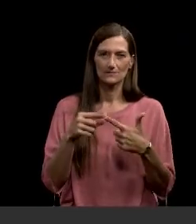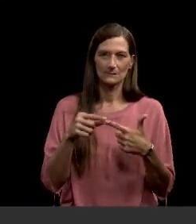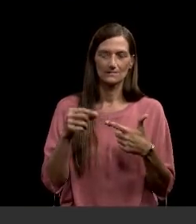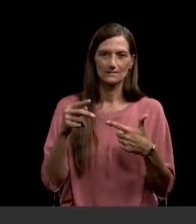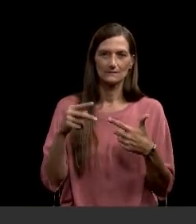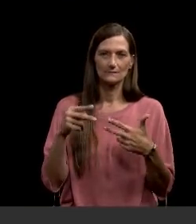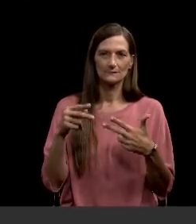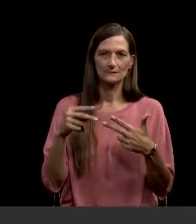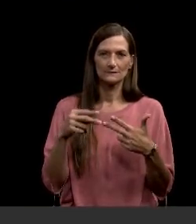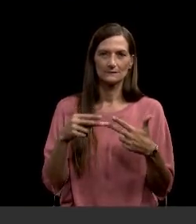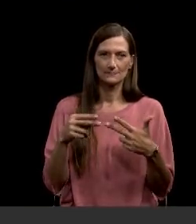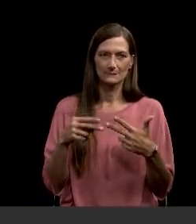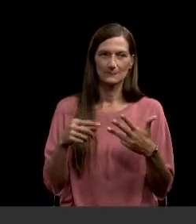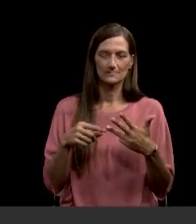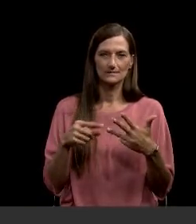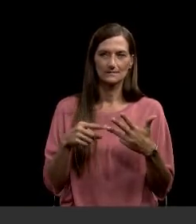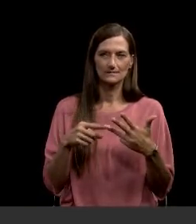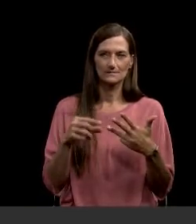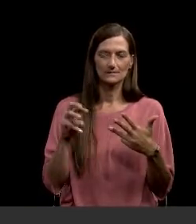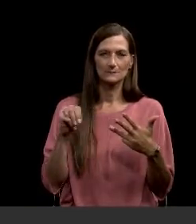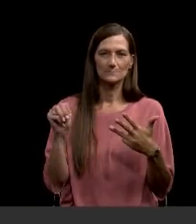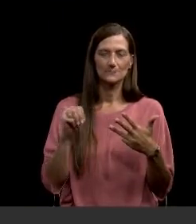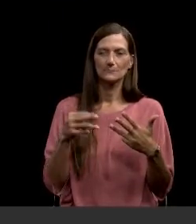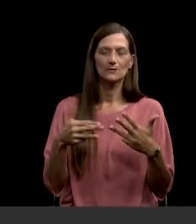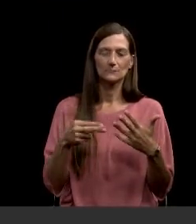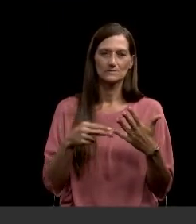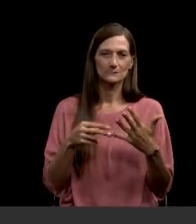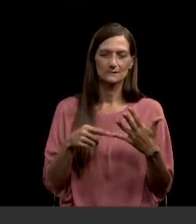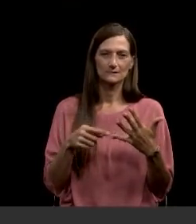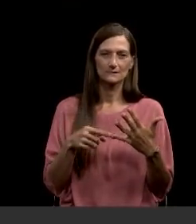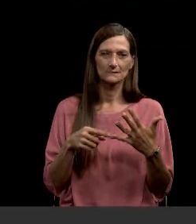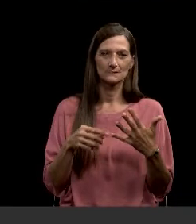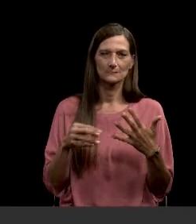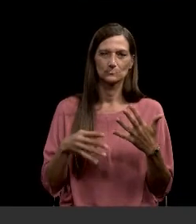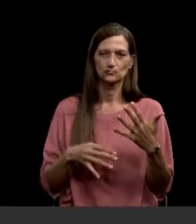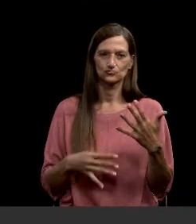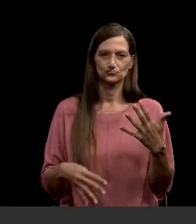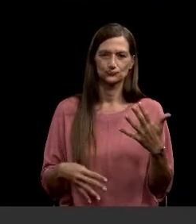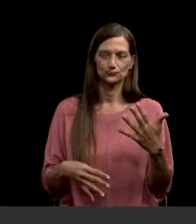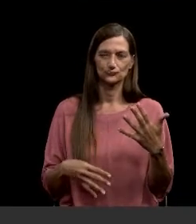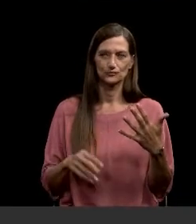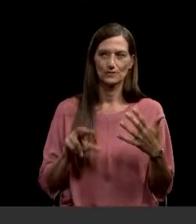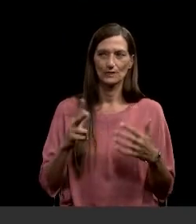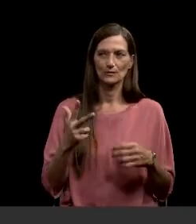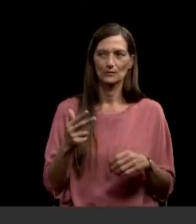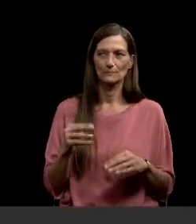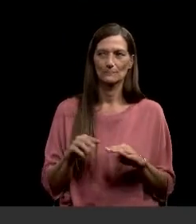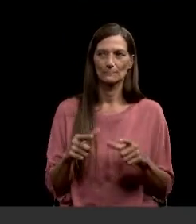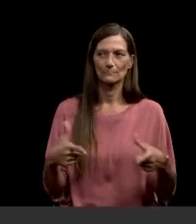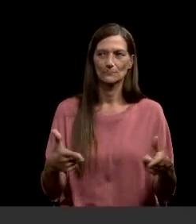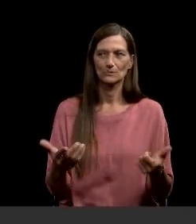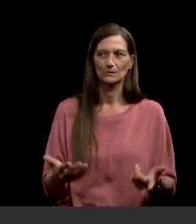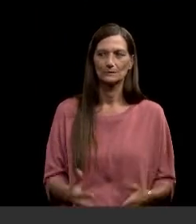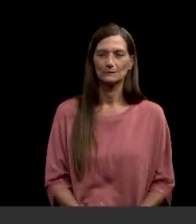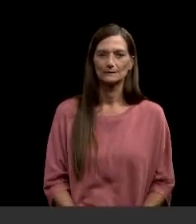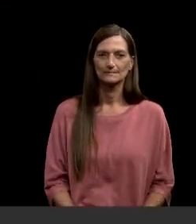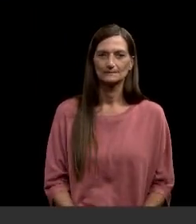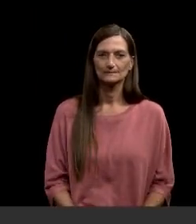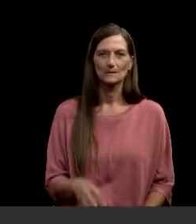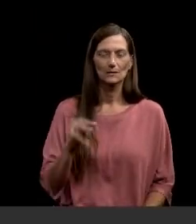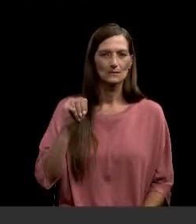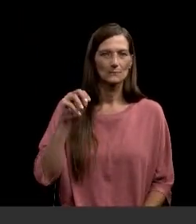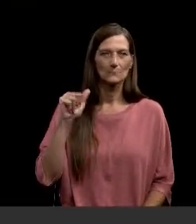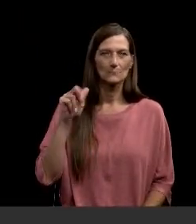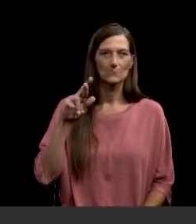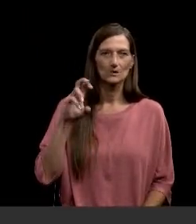Holmes, and several city staff in the third floor of conference room. On March 16, 2020, the governor suspended various provisions of the